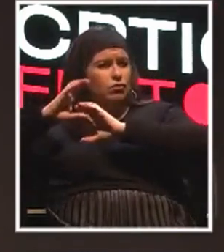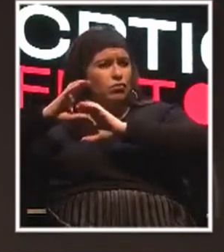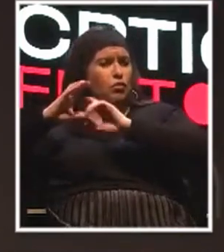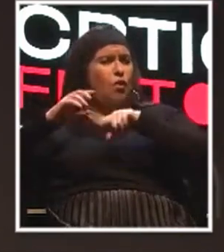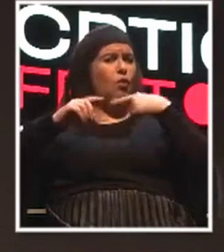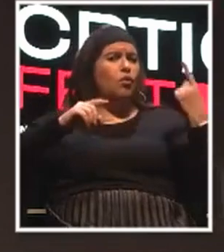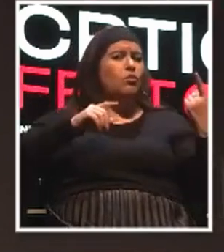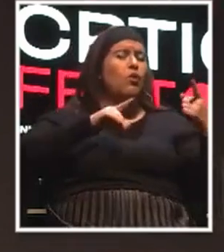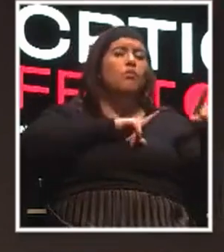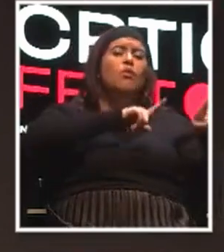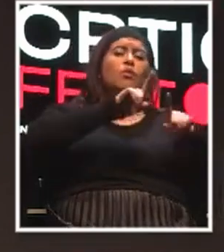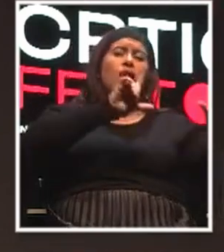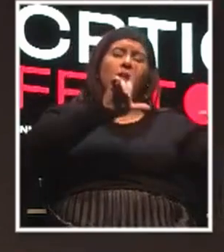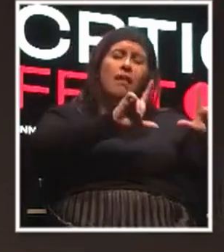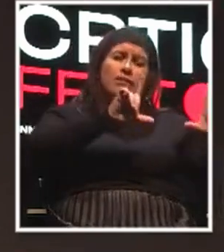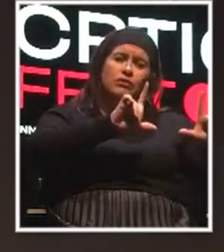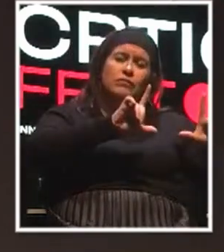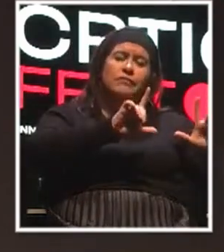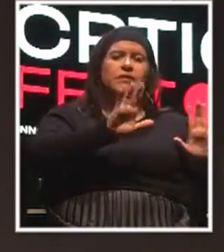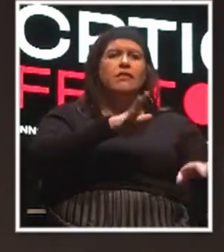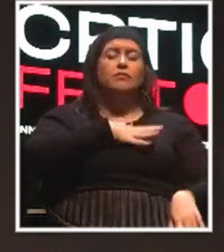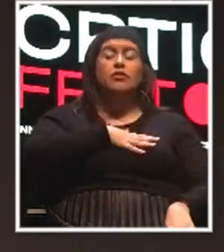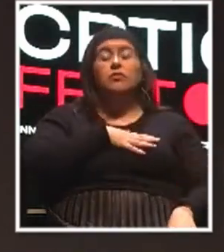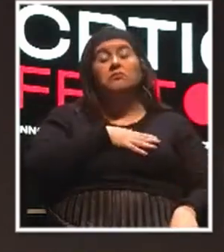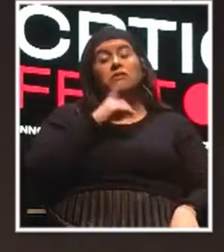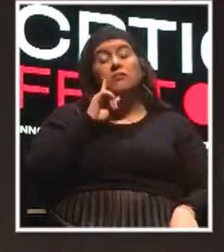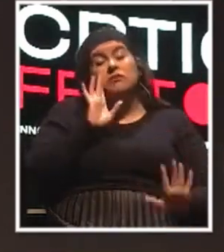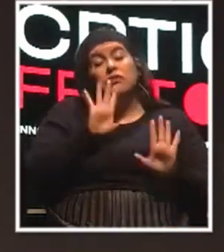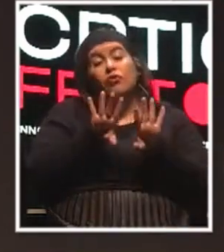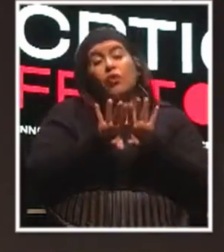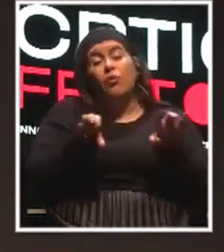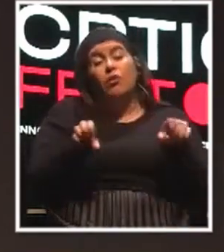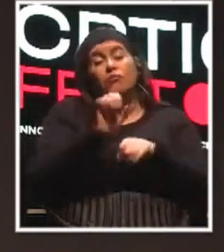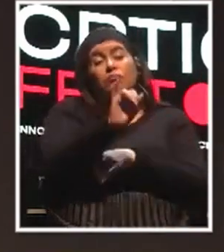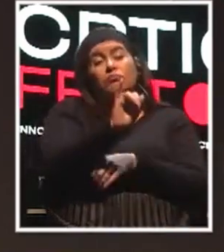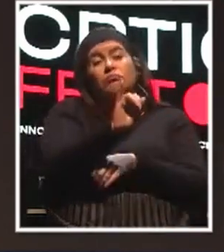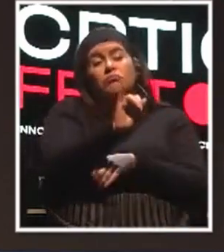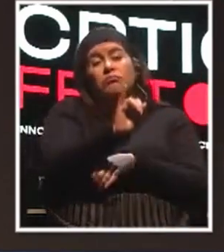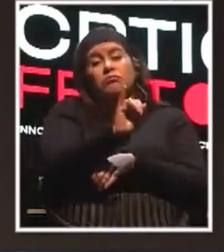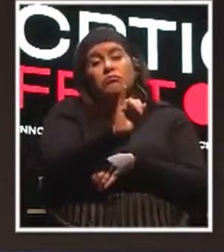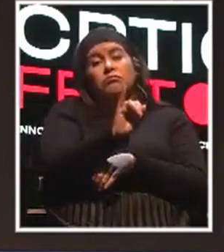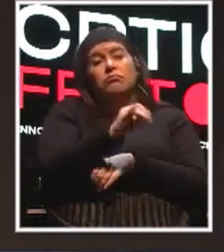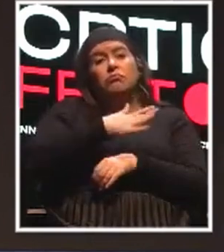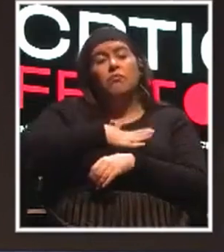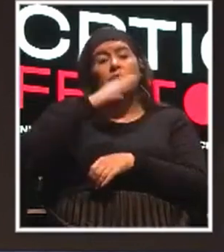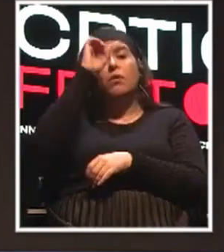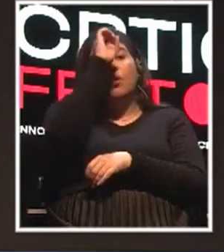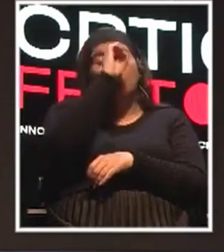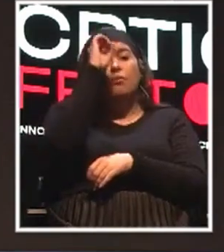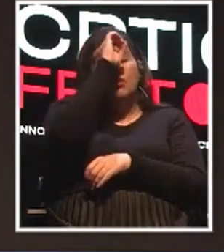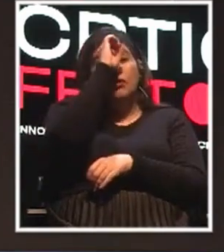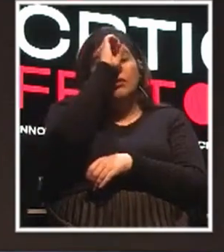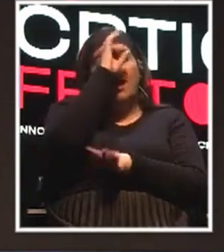I agree with you. I think that there are things about it. I'm biased, of course. Now, almost nobody's